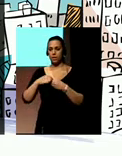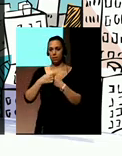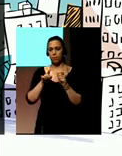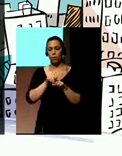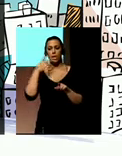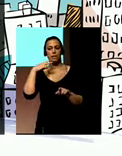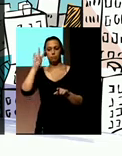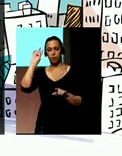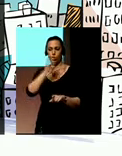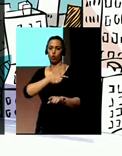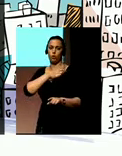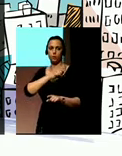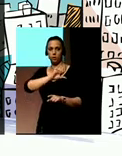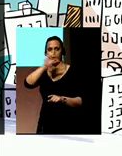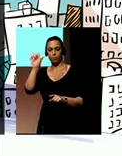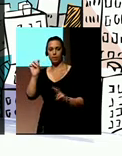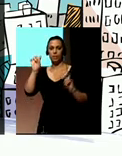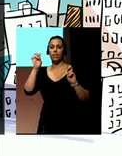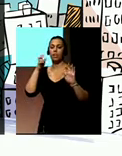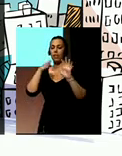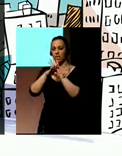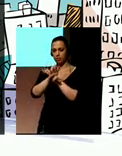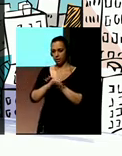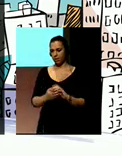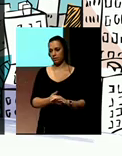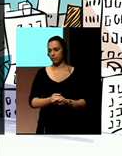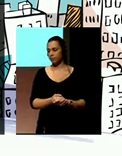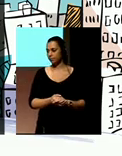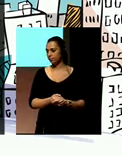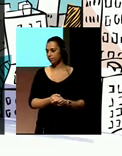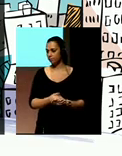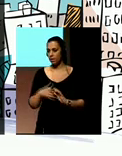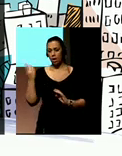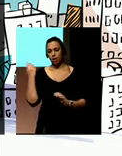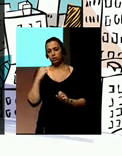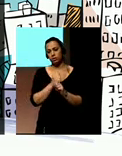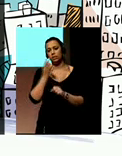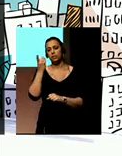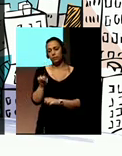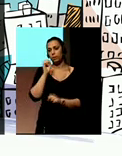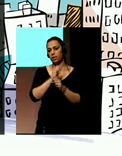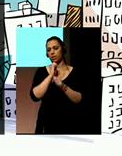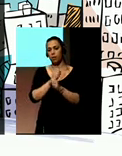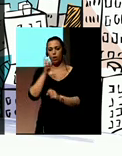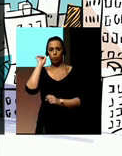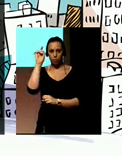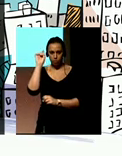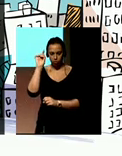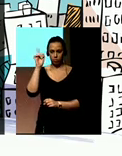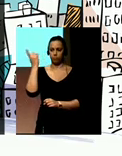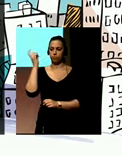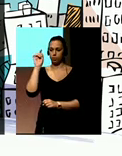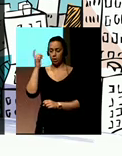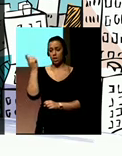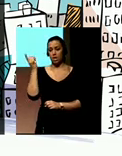has taken part as expert at the European Commission about accessibility. He, as